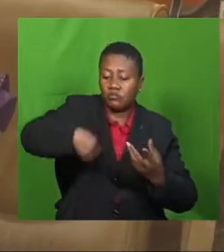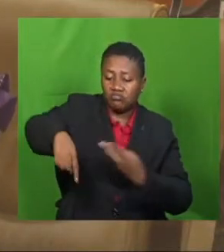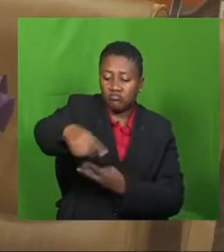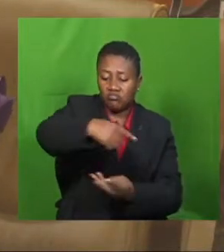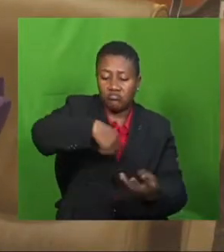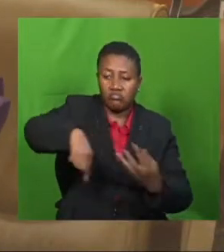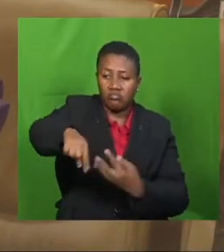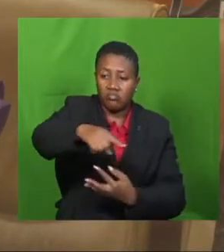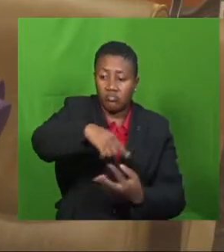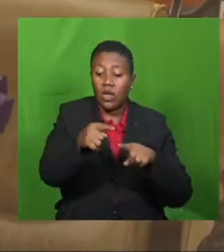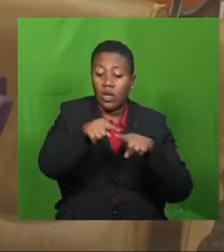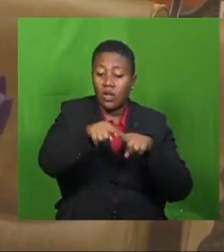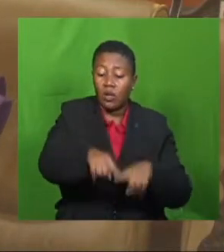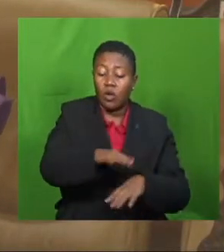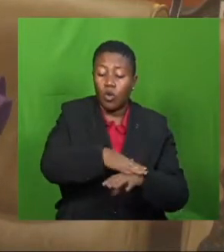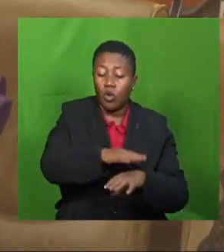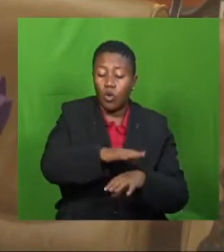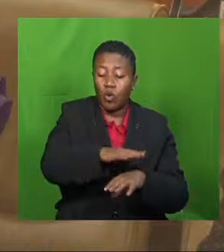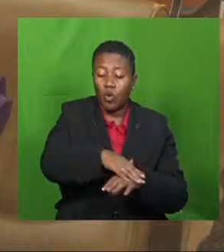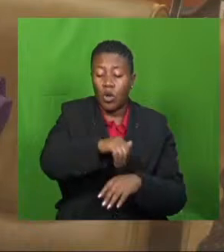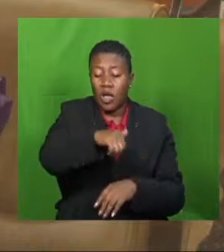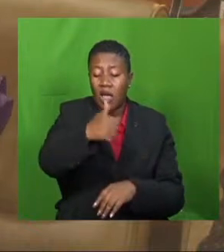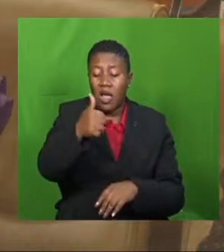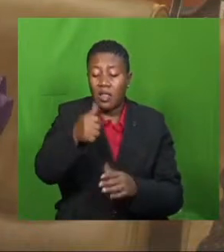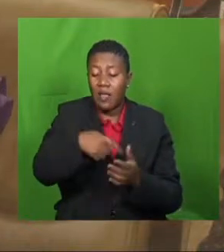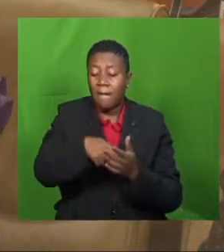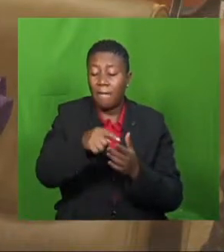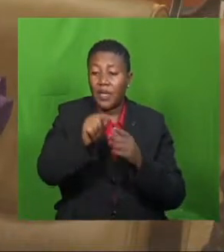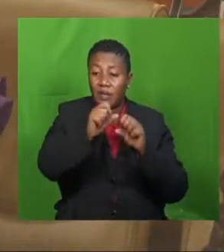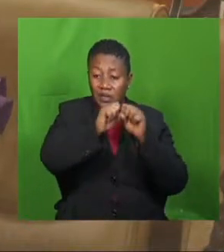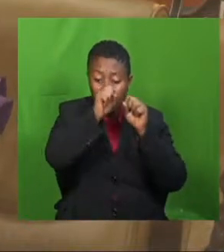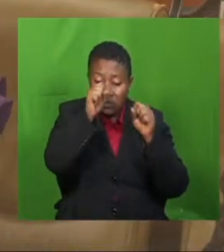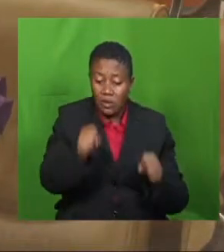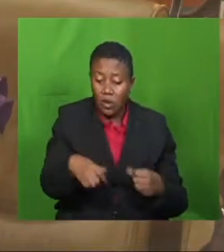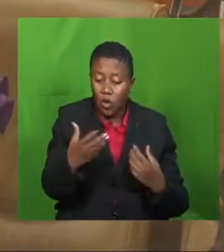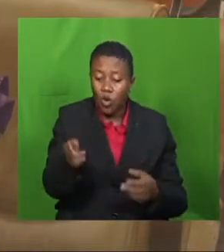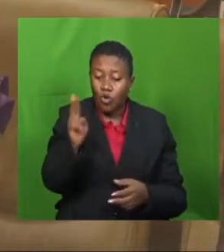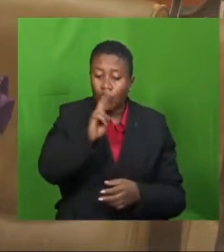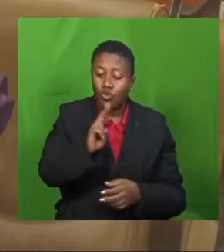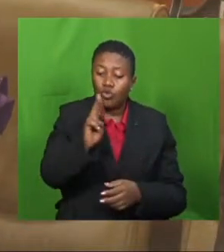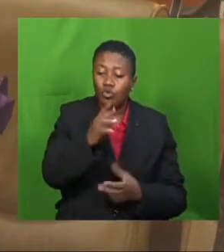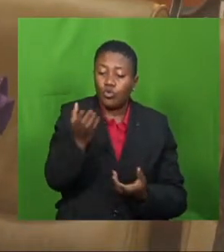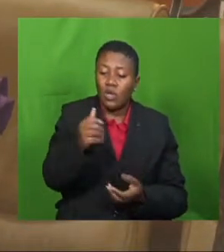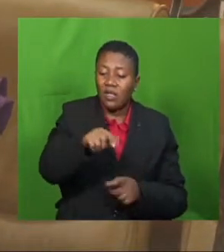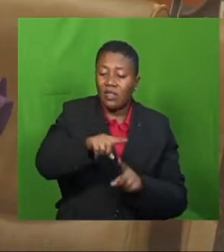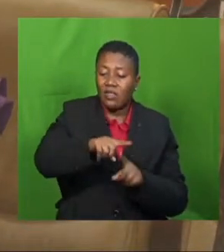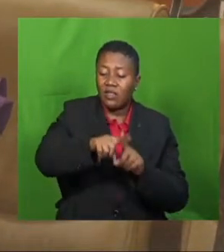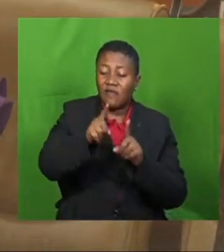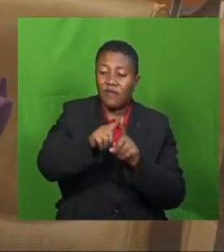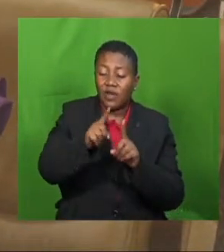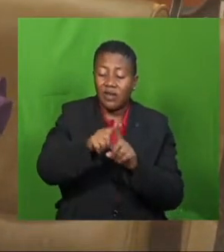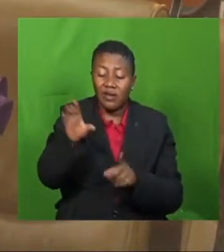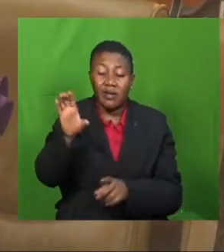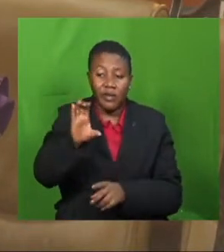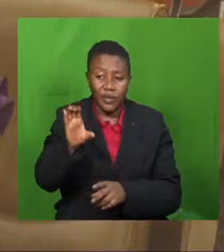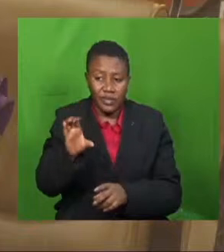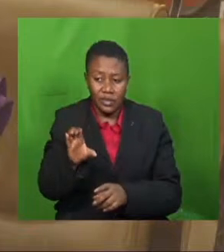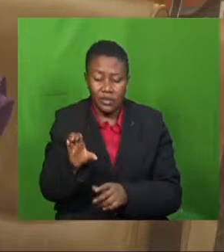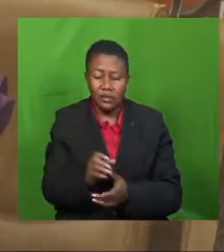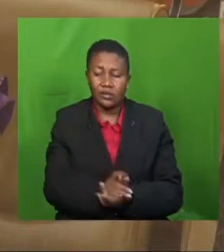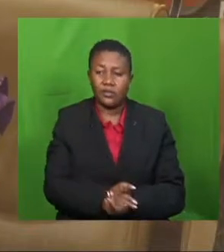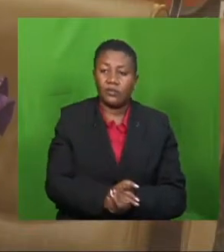to rely on payment systems currently, the visas and MasterCards, which have been